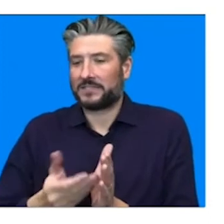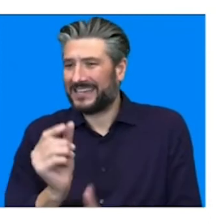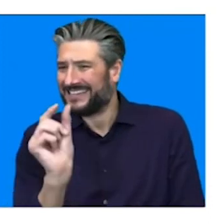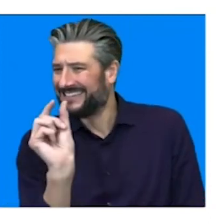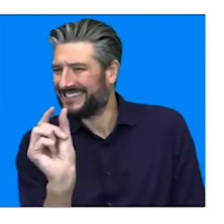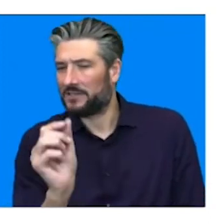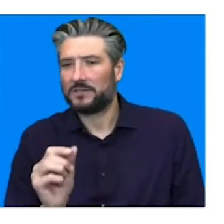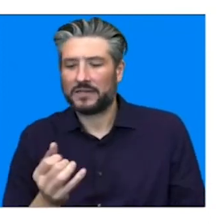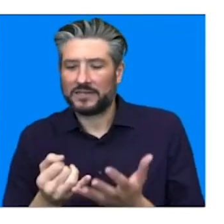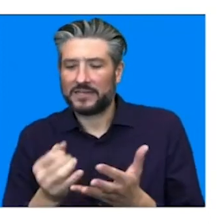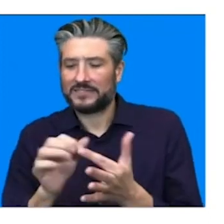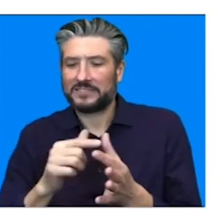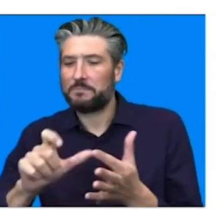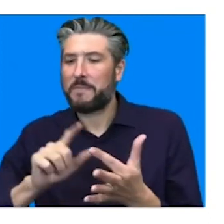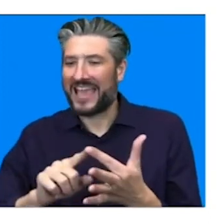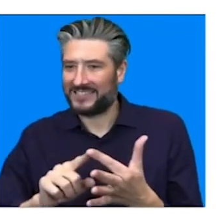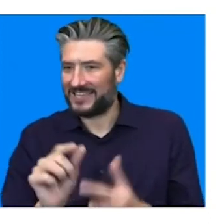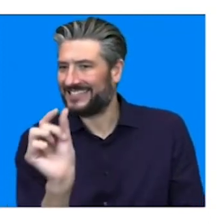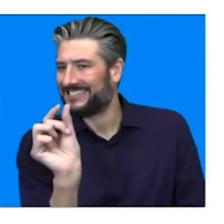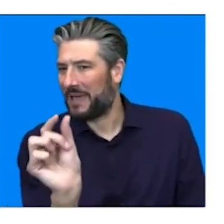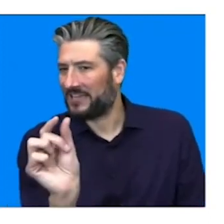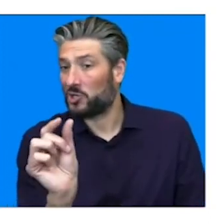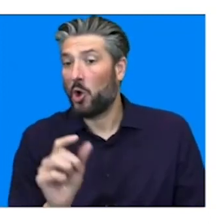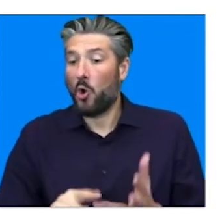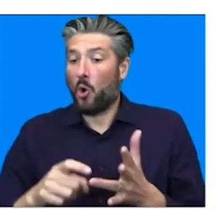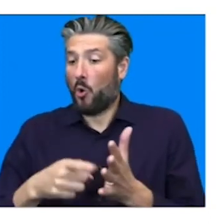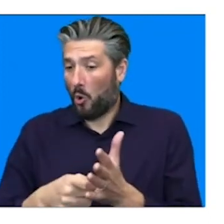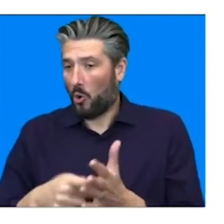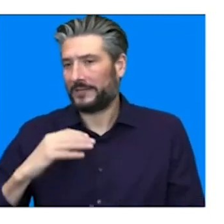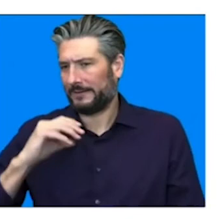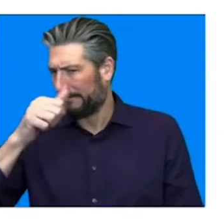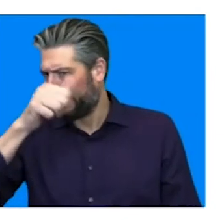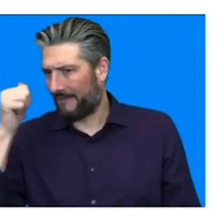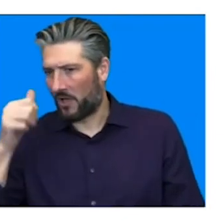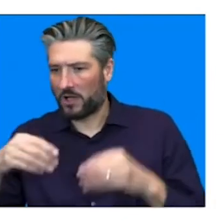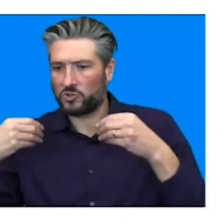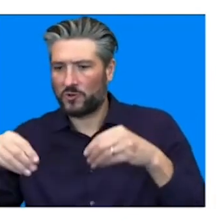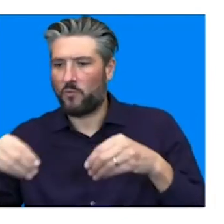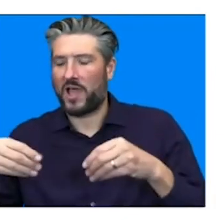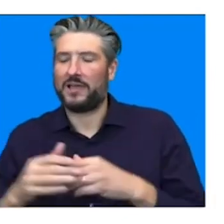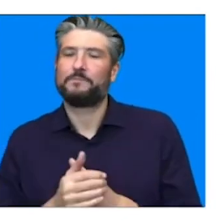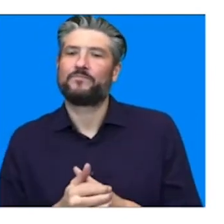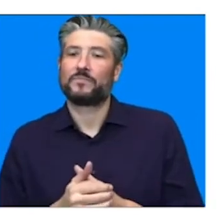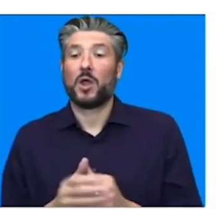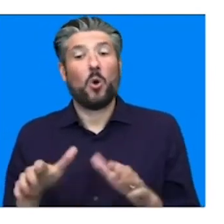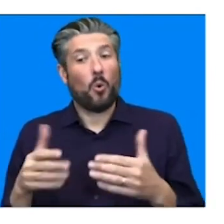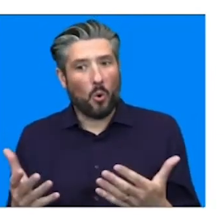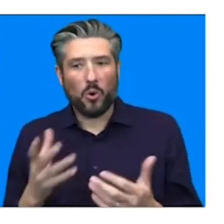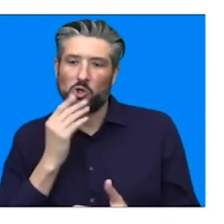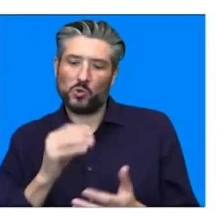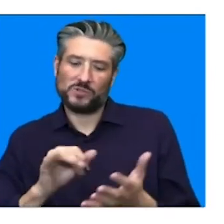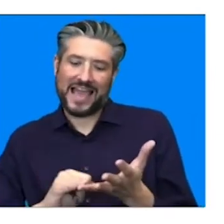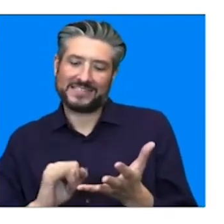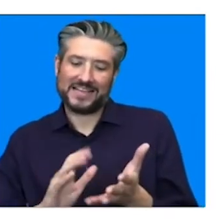letters separately, or you need a very clever text-to-speech, or you may be able to use SSML, speech